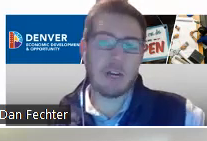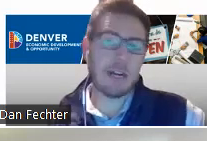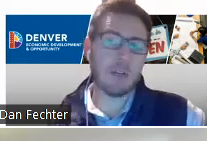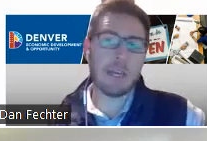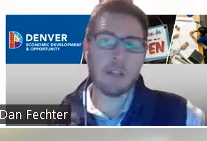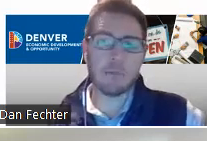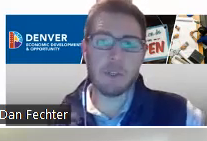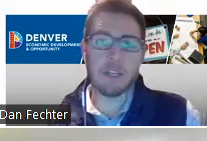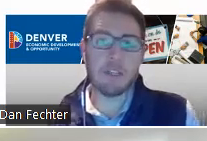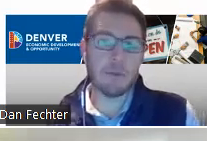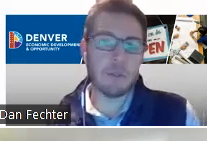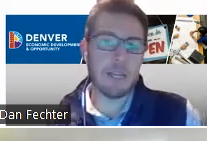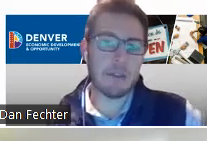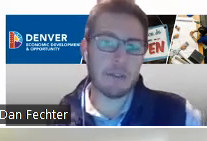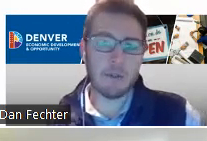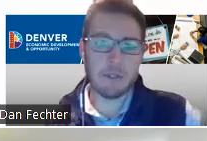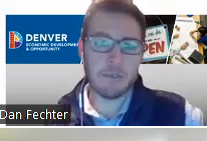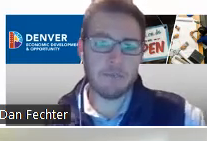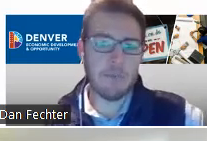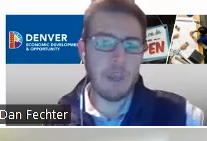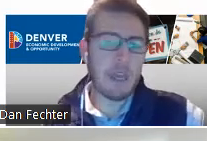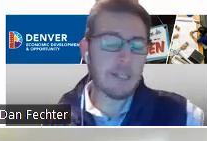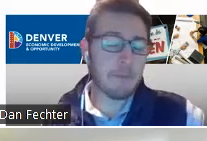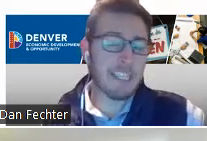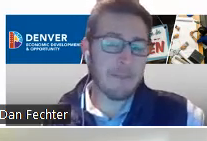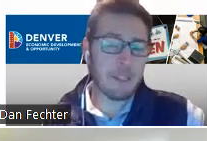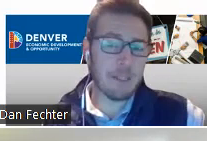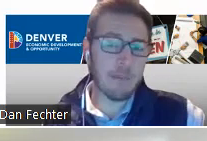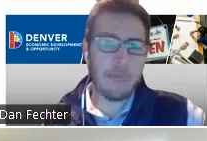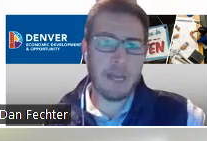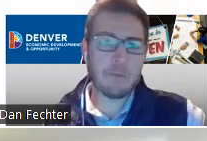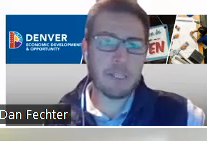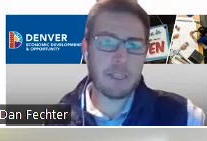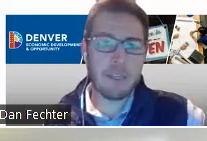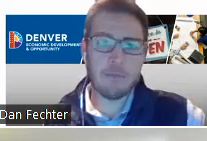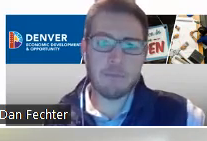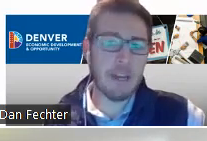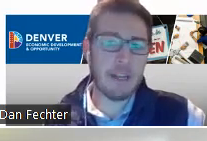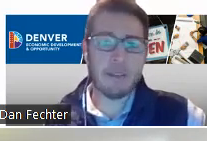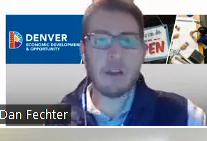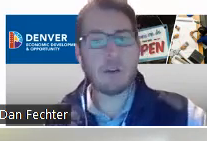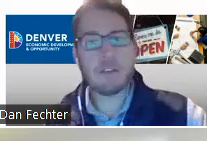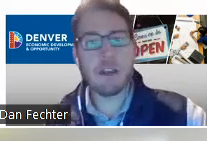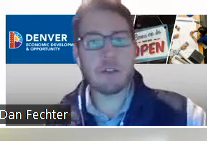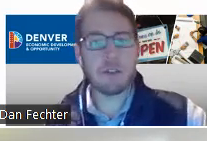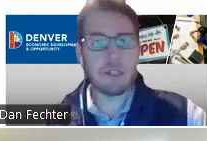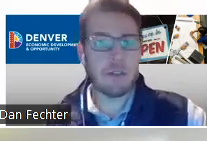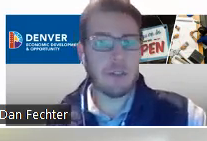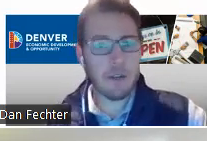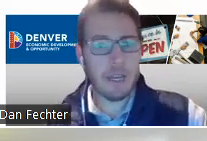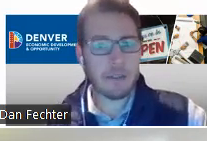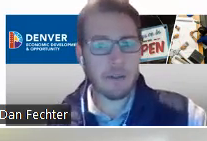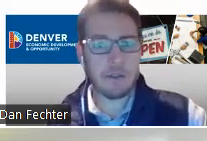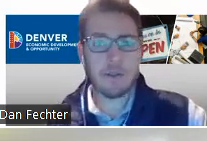for HOPWA eligible individuals and households. Specifically, HOPWA CV provided hotel vouchers to